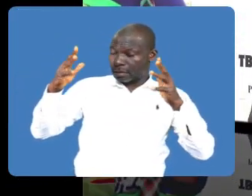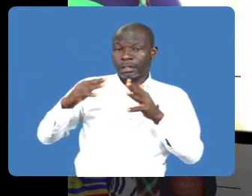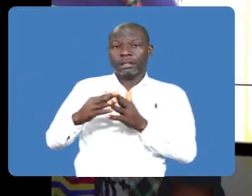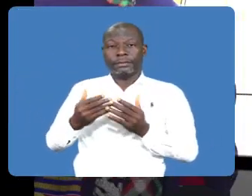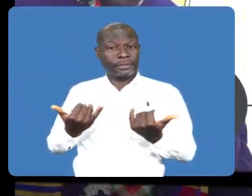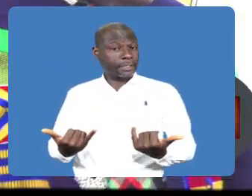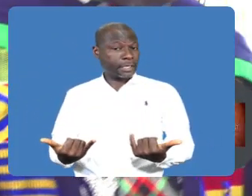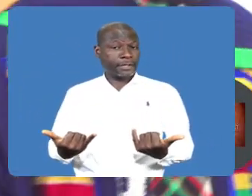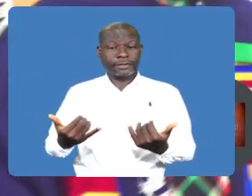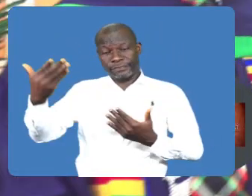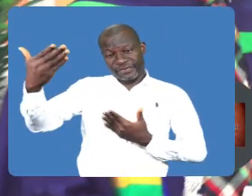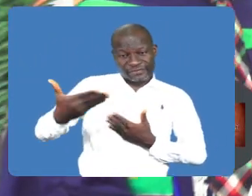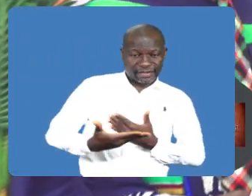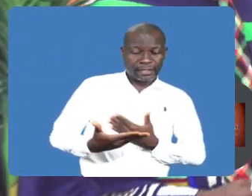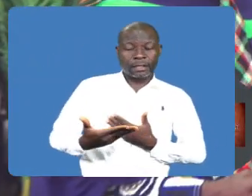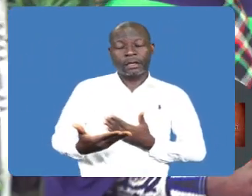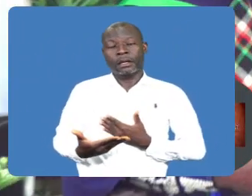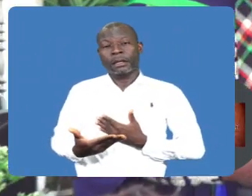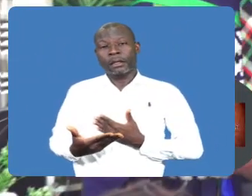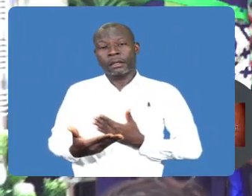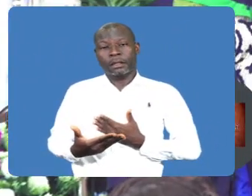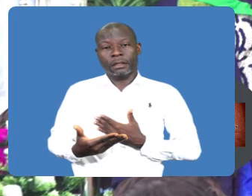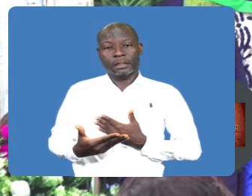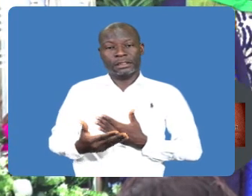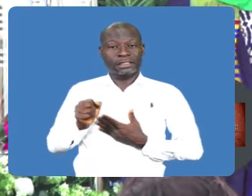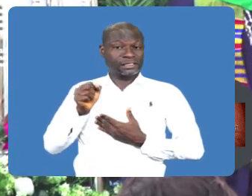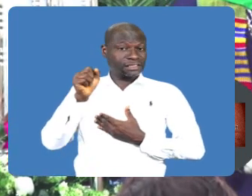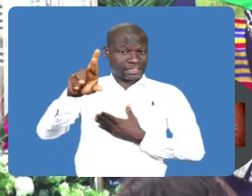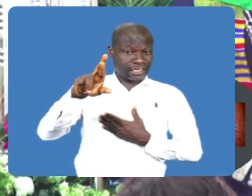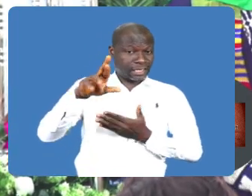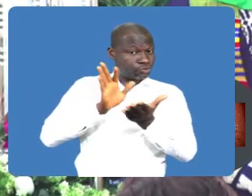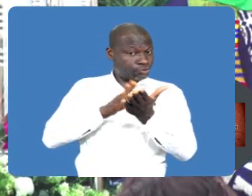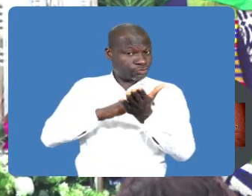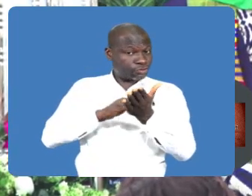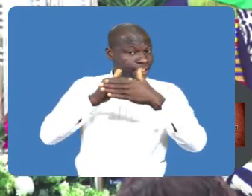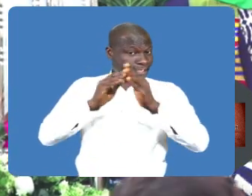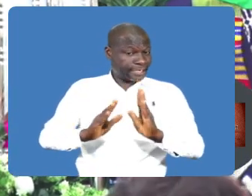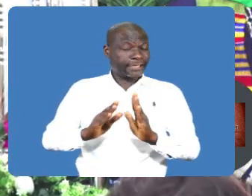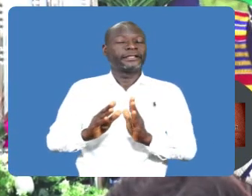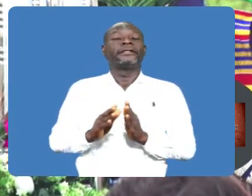We now invite our senior prefect,